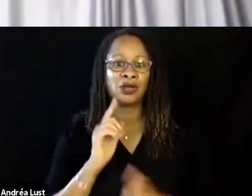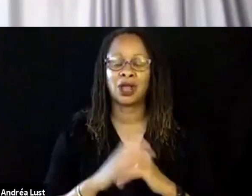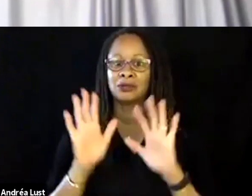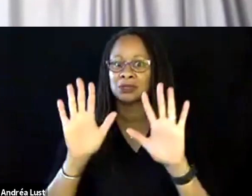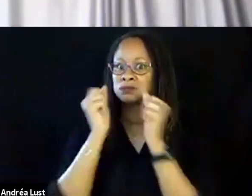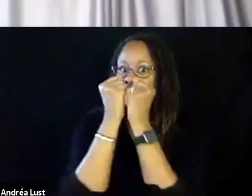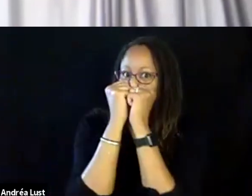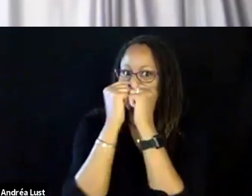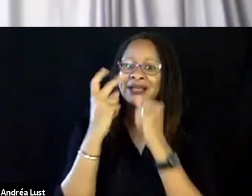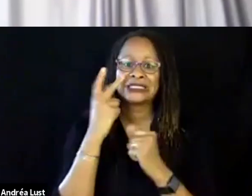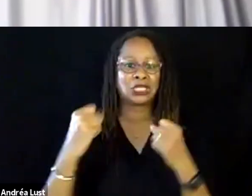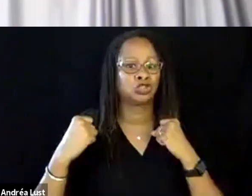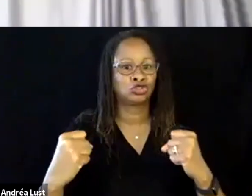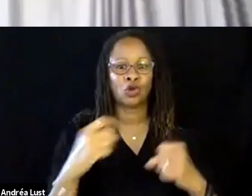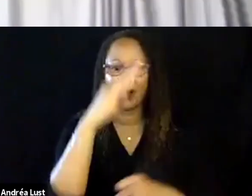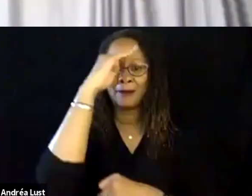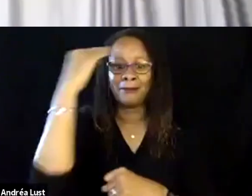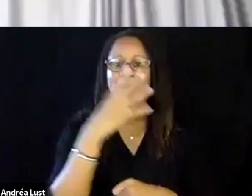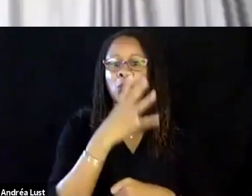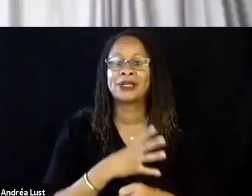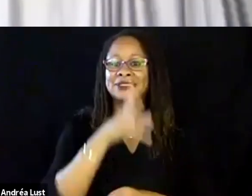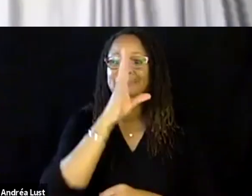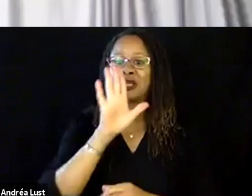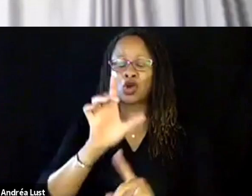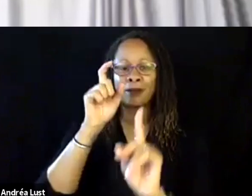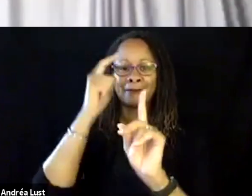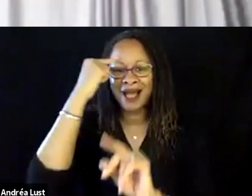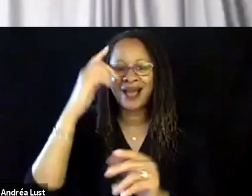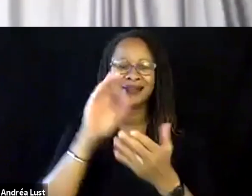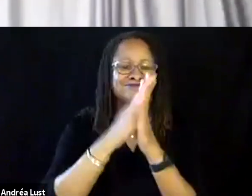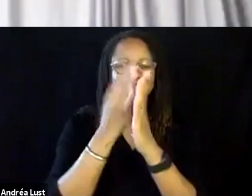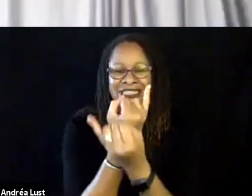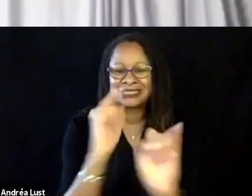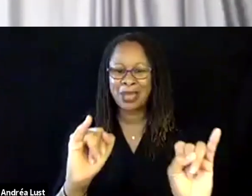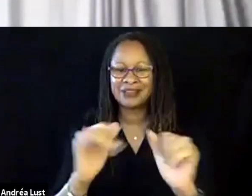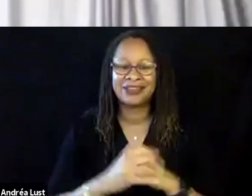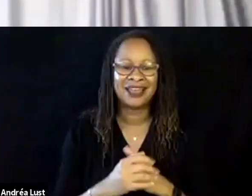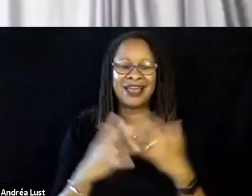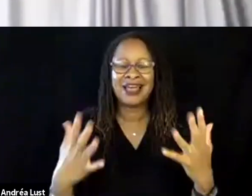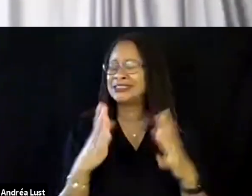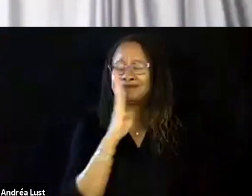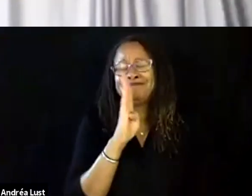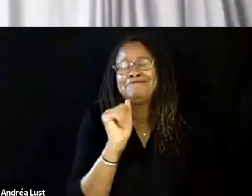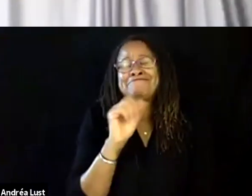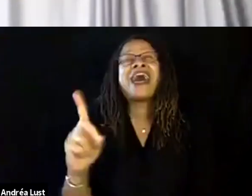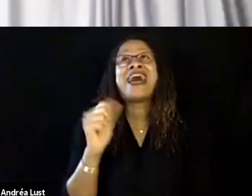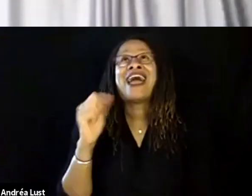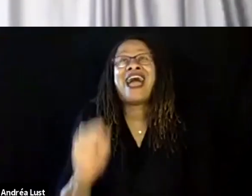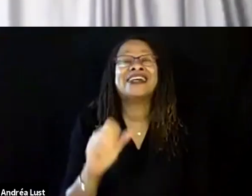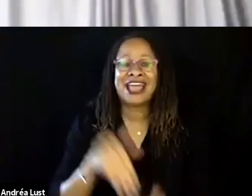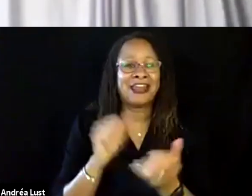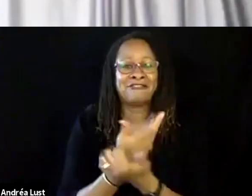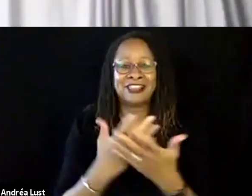strong Black woman that could speak her mind and be independent and just be badass at everything that she